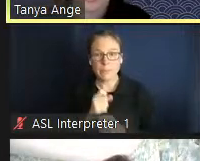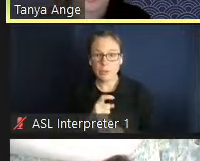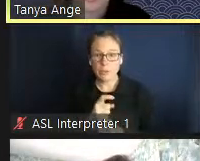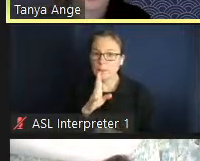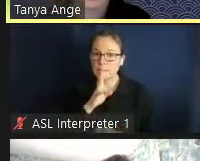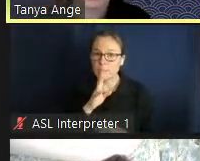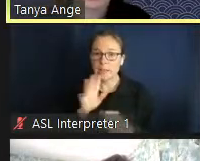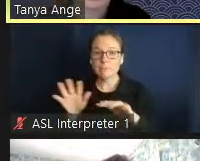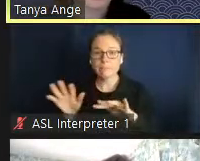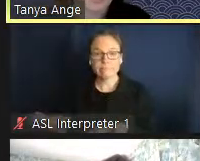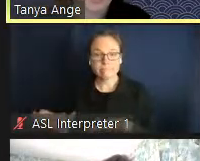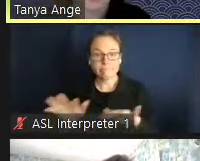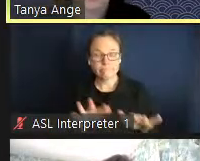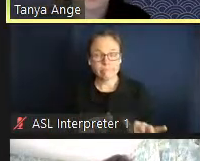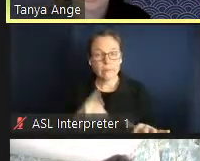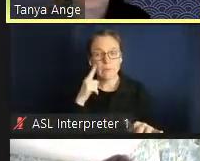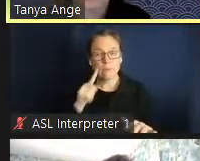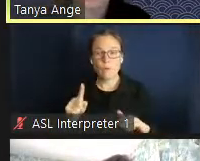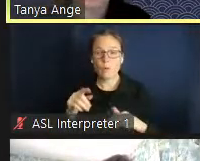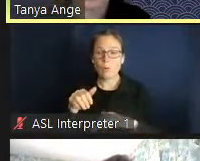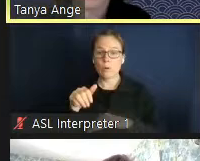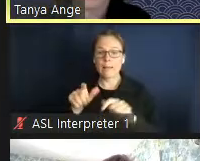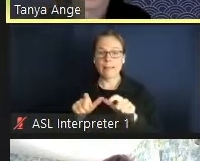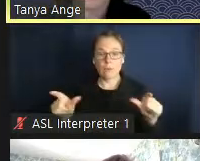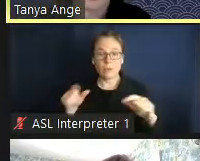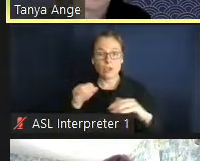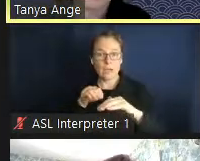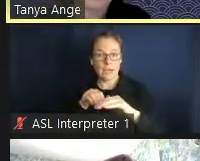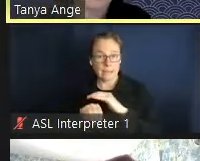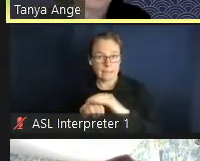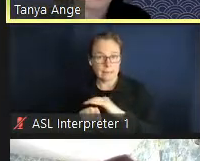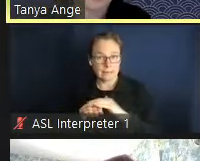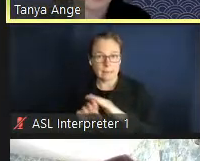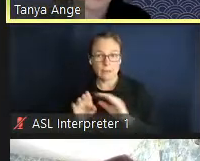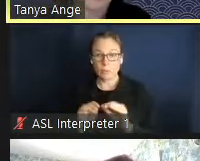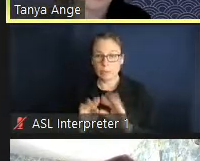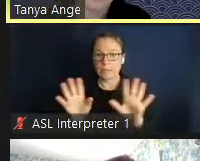our interpreters are able to interpret